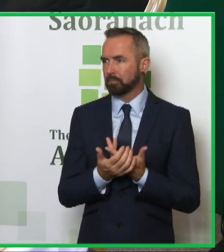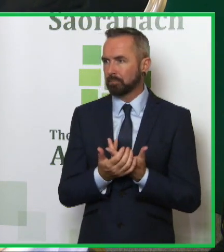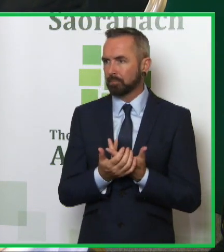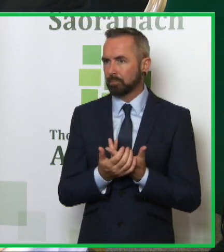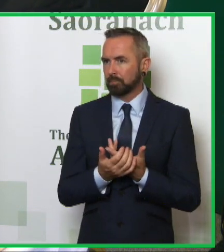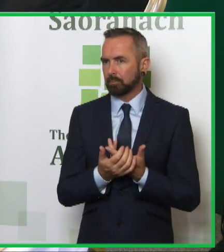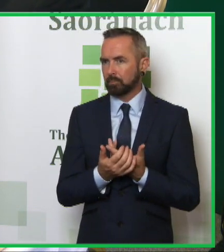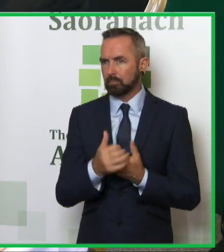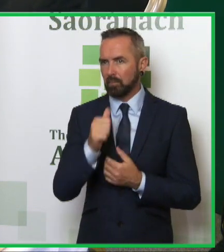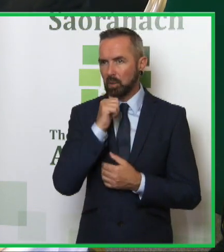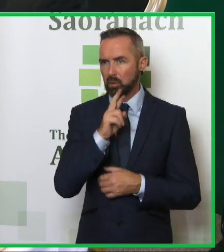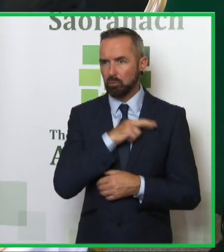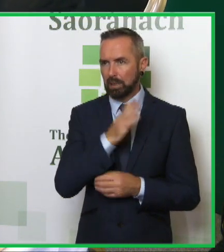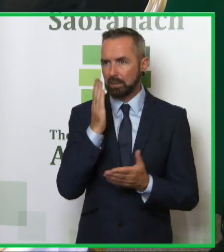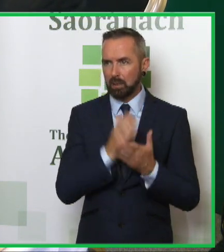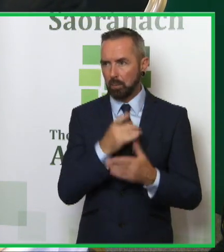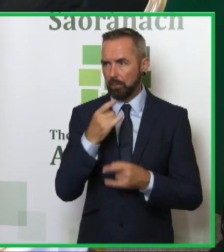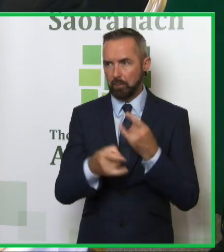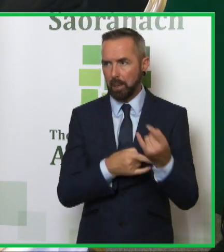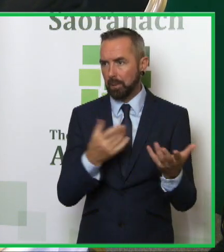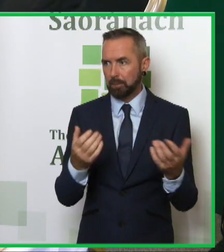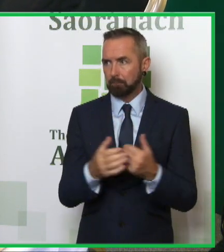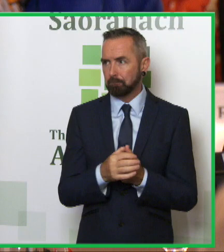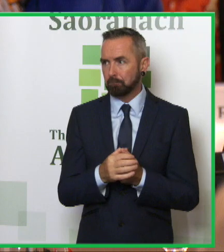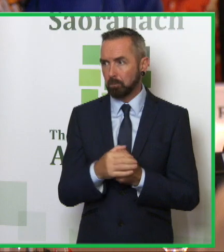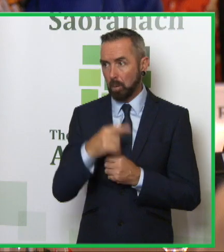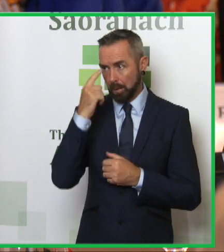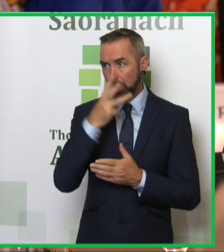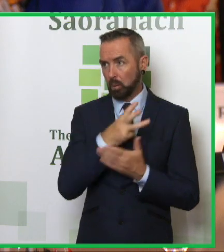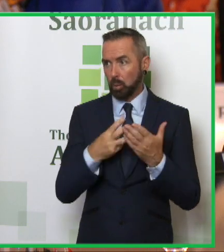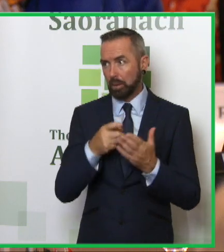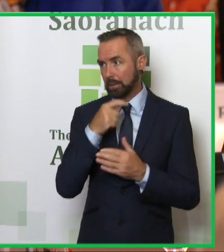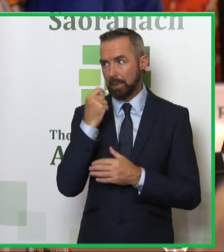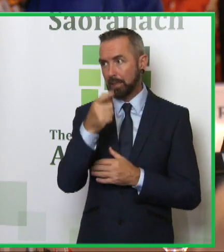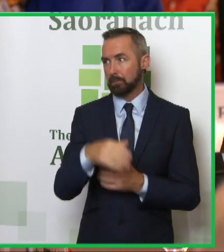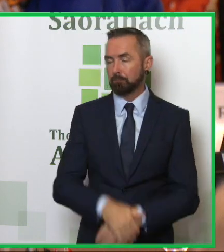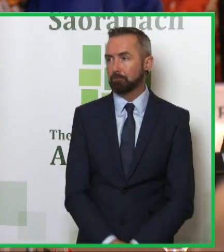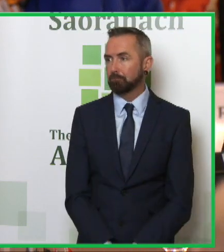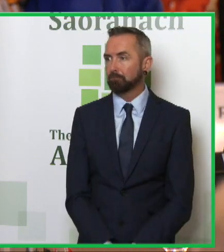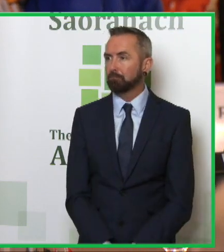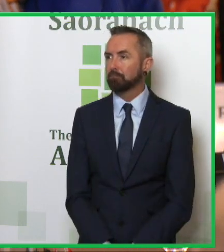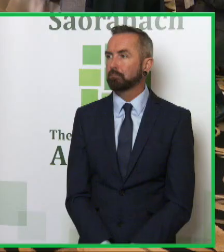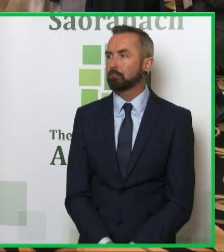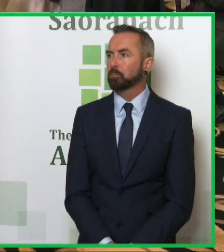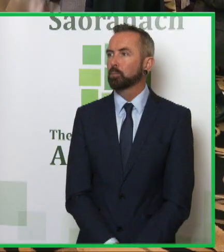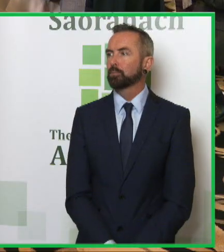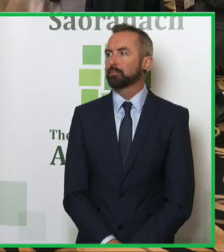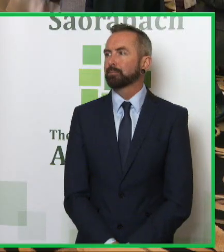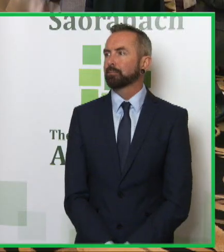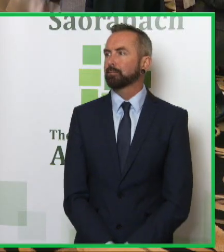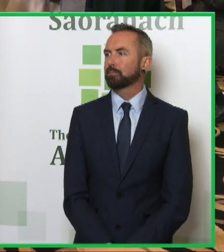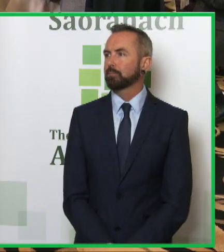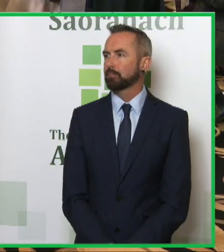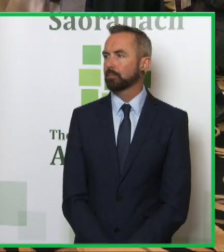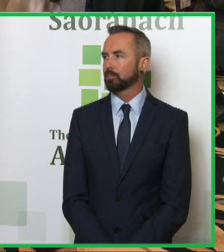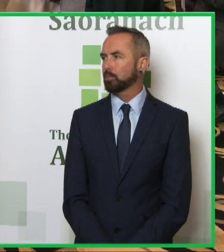conjunction with going through our process in the Oireachtas, So I think it's worthwhile just putting the pressure on it. So, sorry,